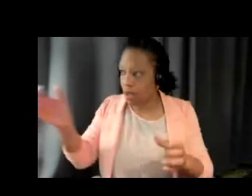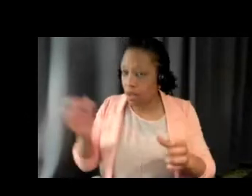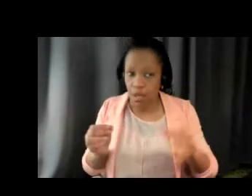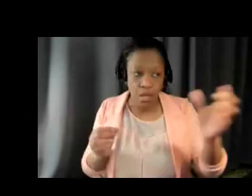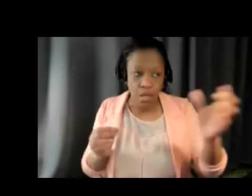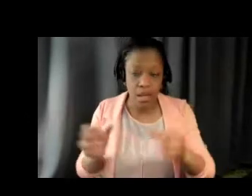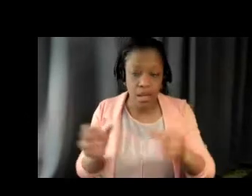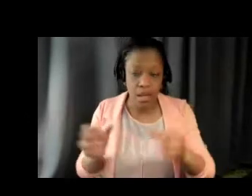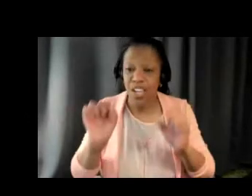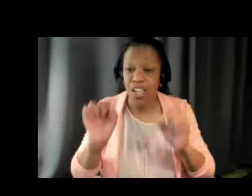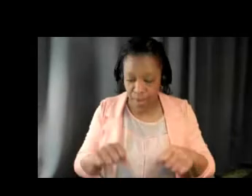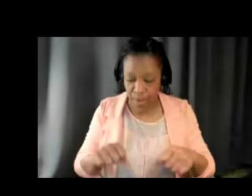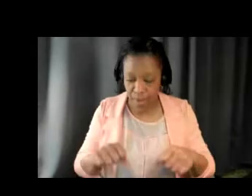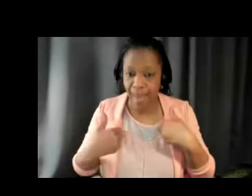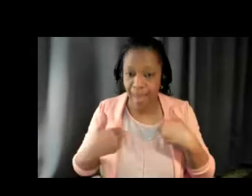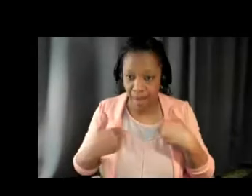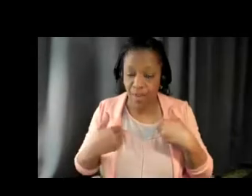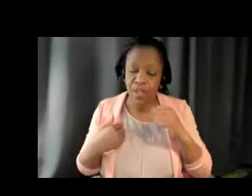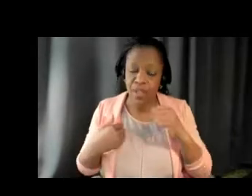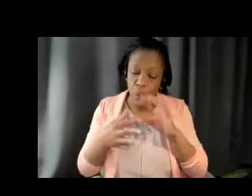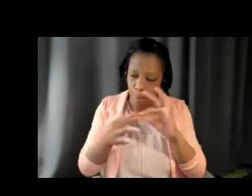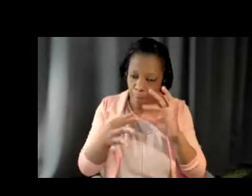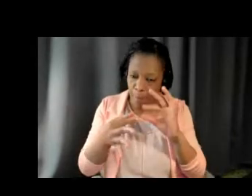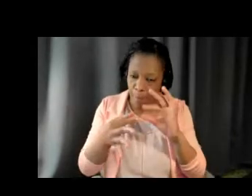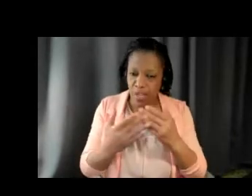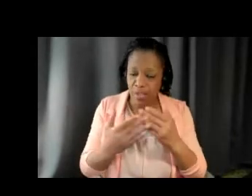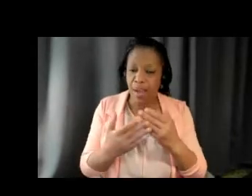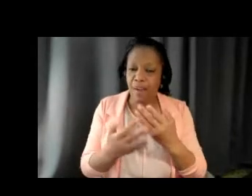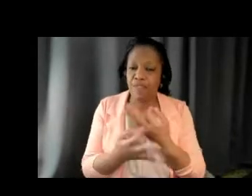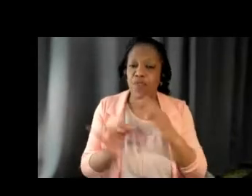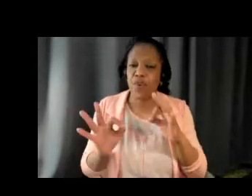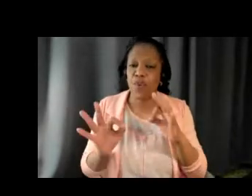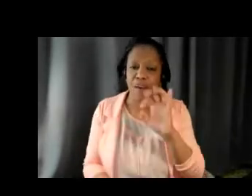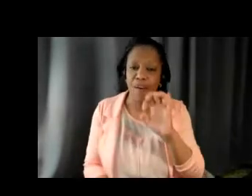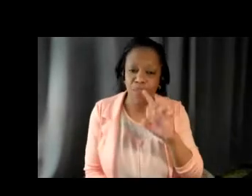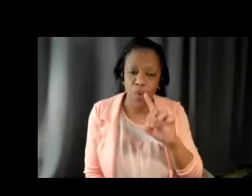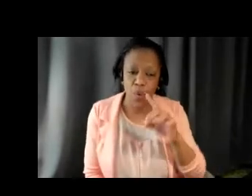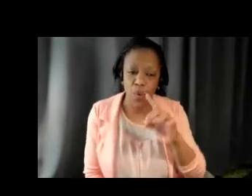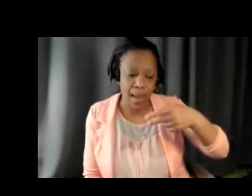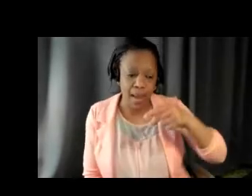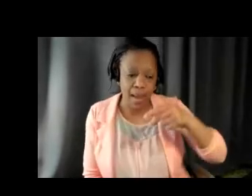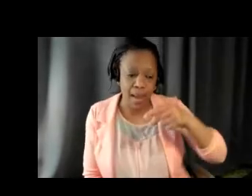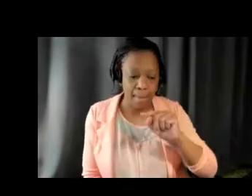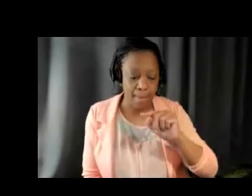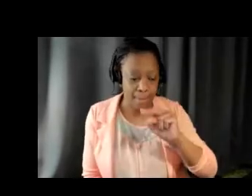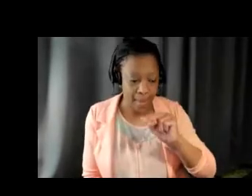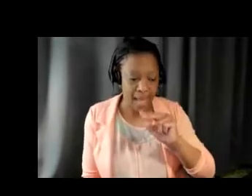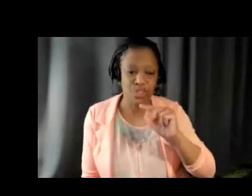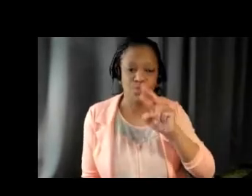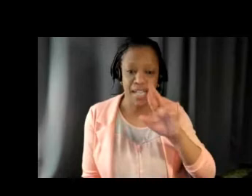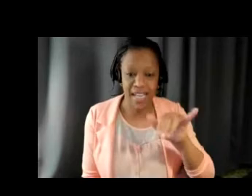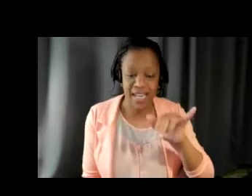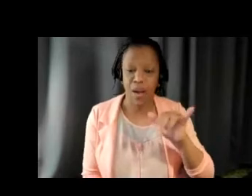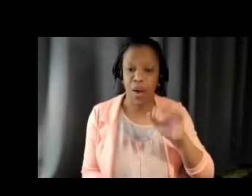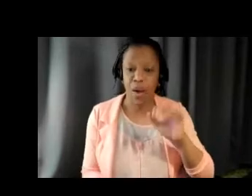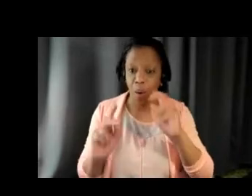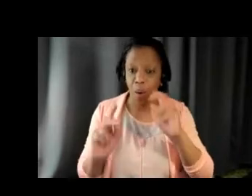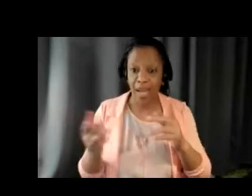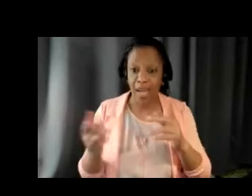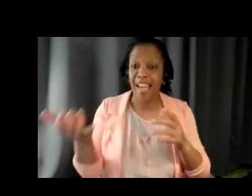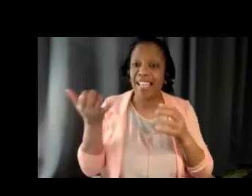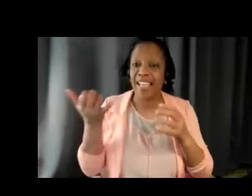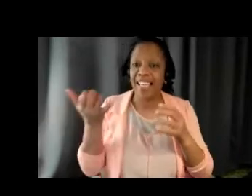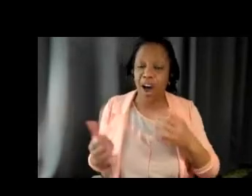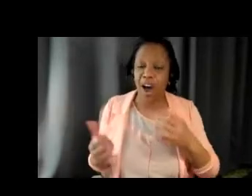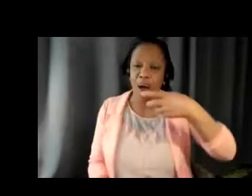free food pantry along with our fresh market that's opening up. Patrice, you finna take the tour because we can